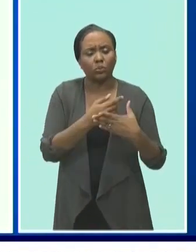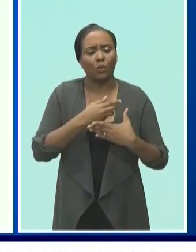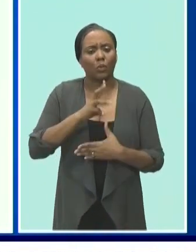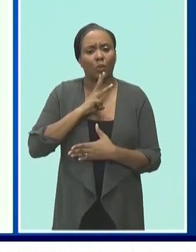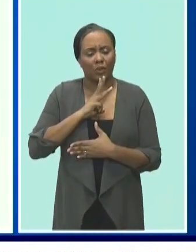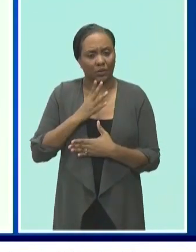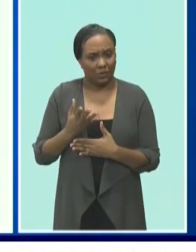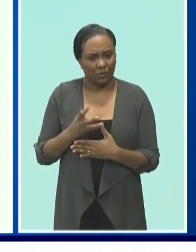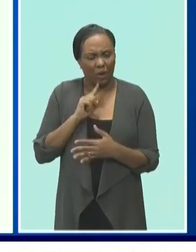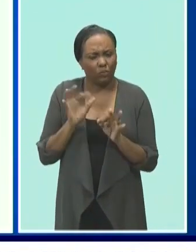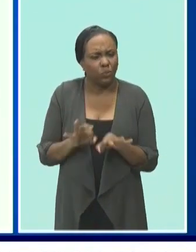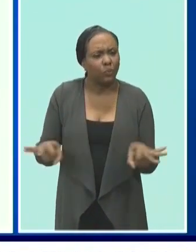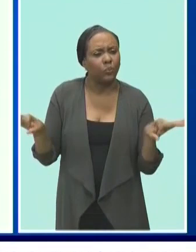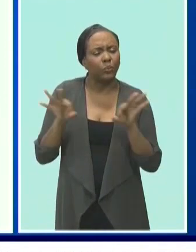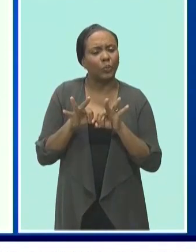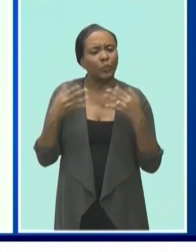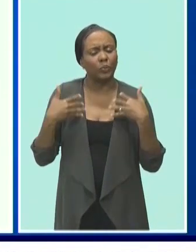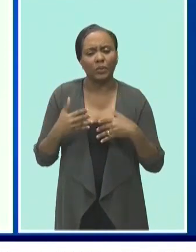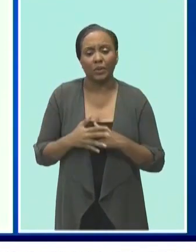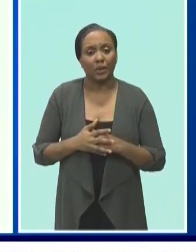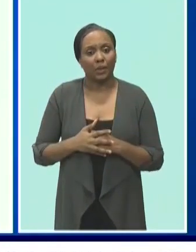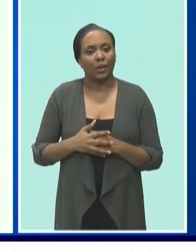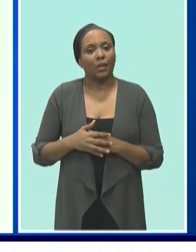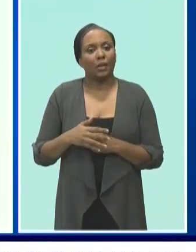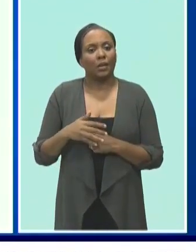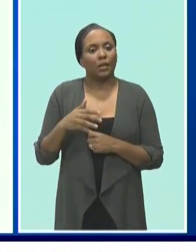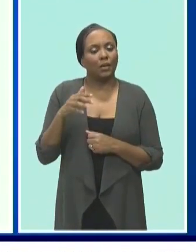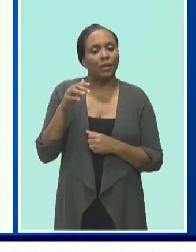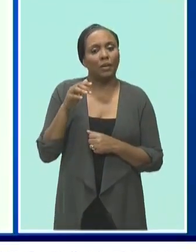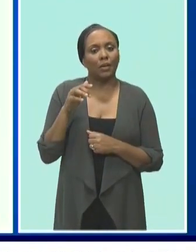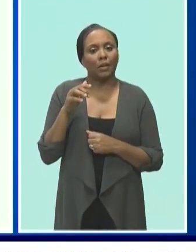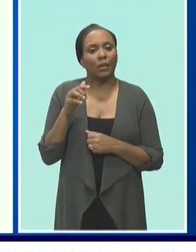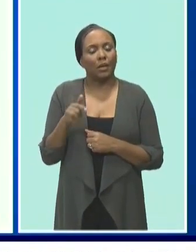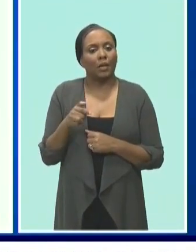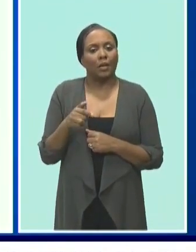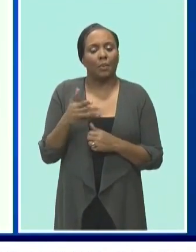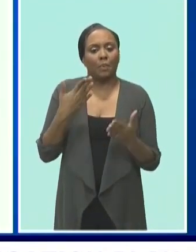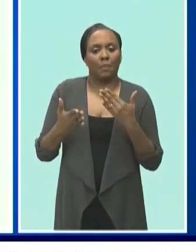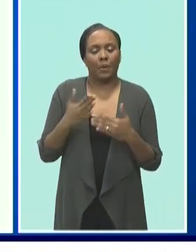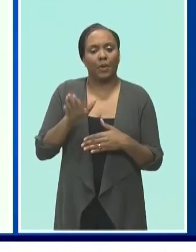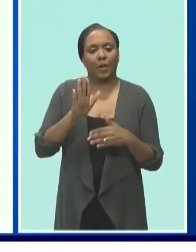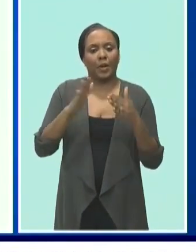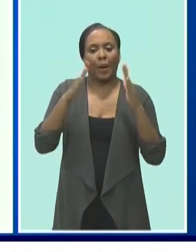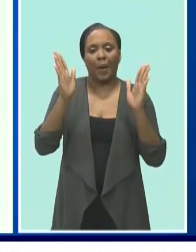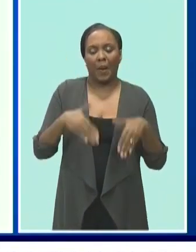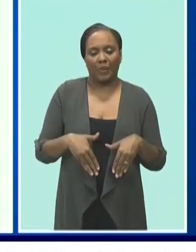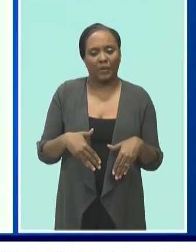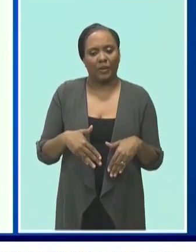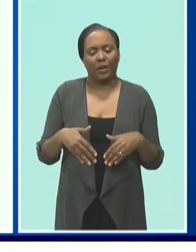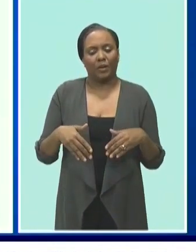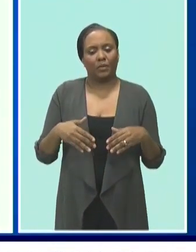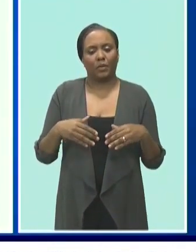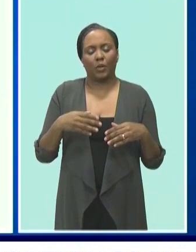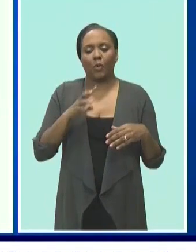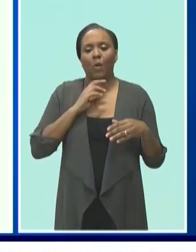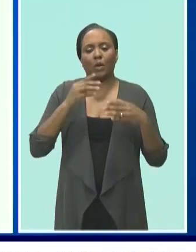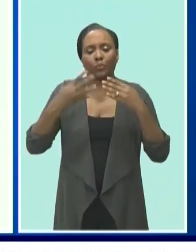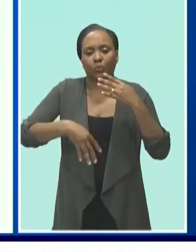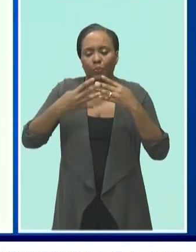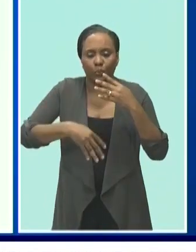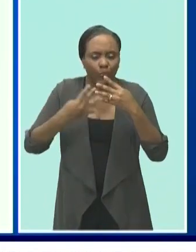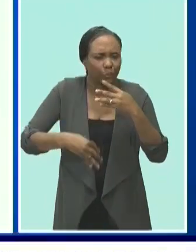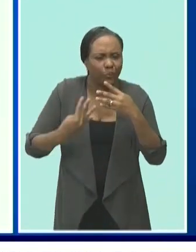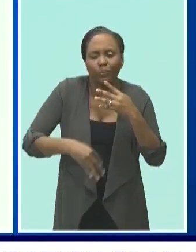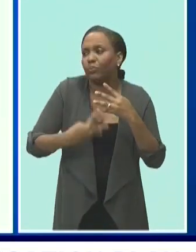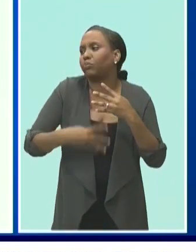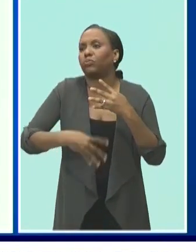you, because of your position on the lane or your position in the system, have a steady source of water almost constantly does